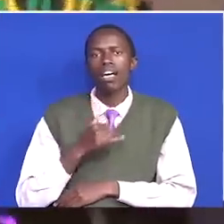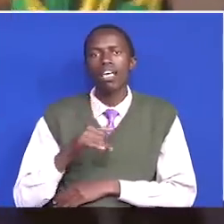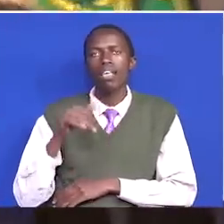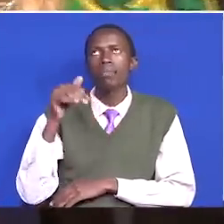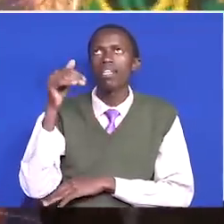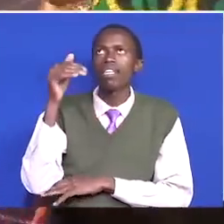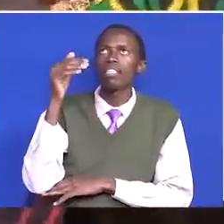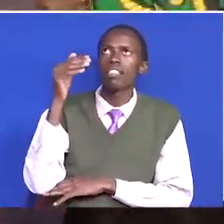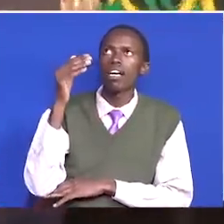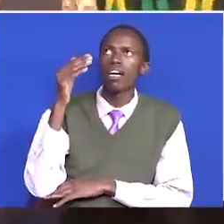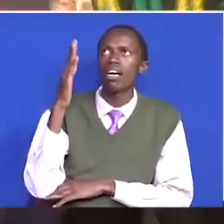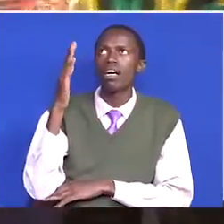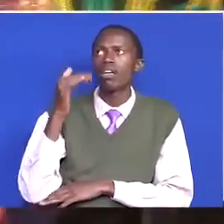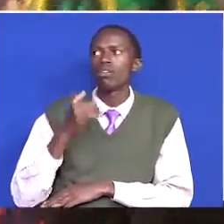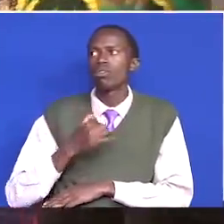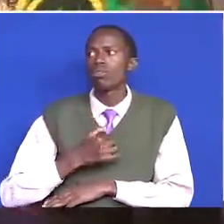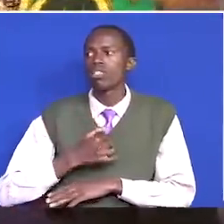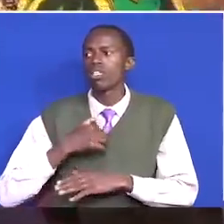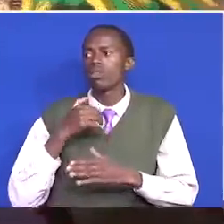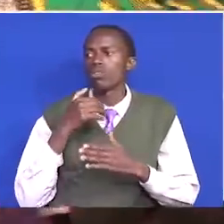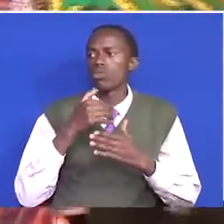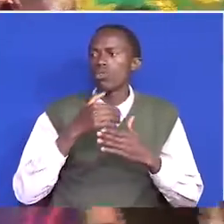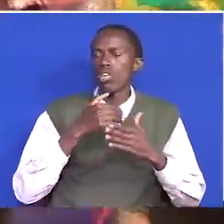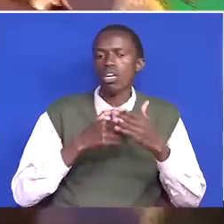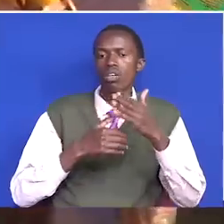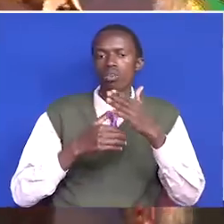Ninataka Ebenezer.